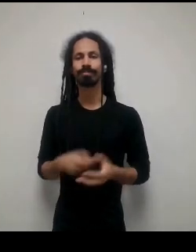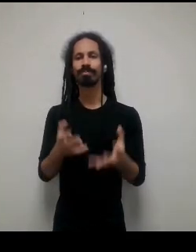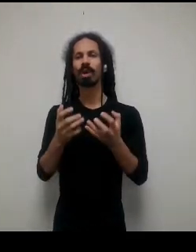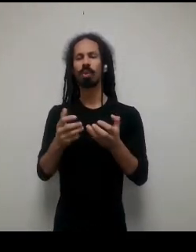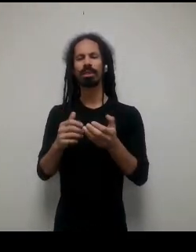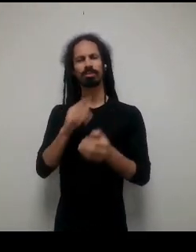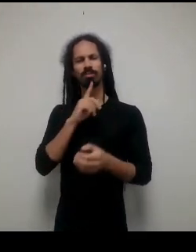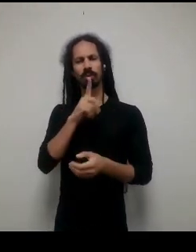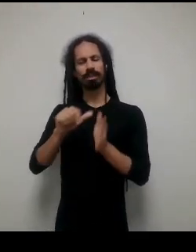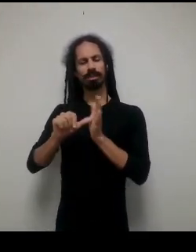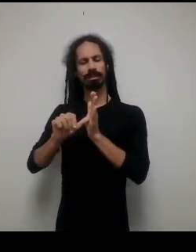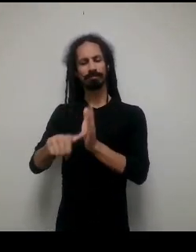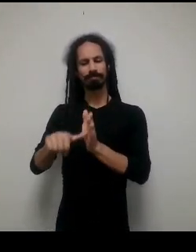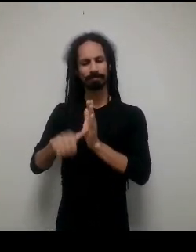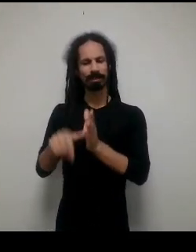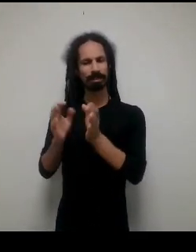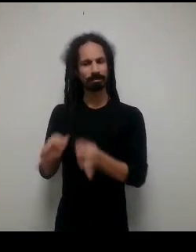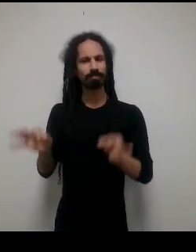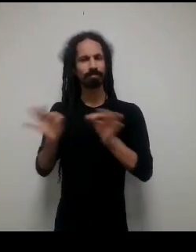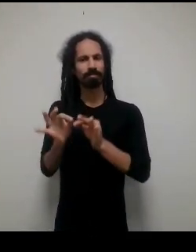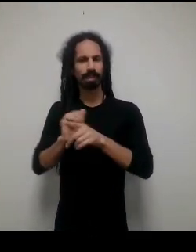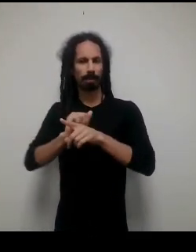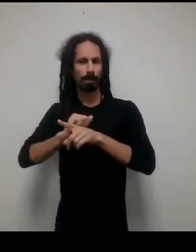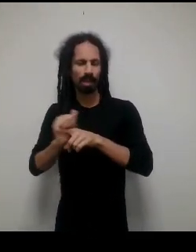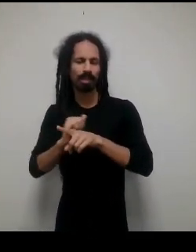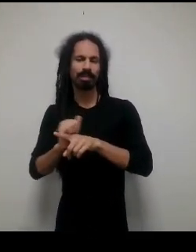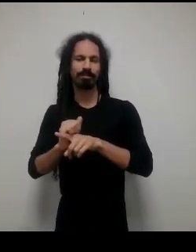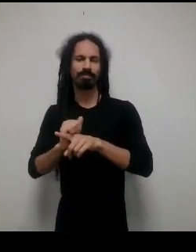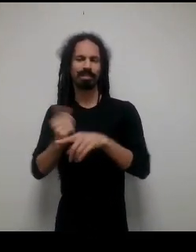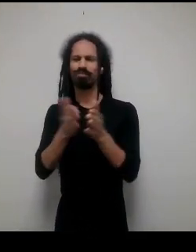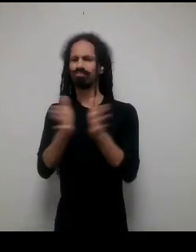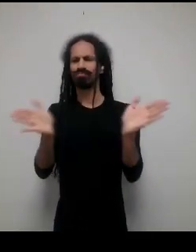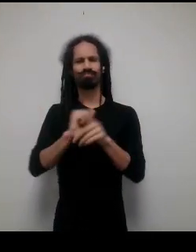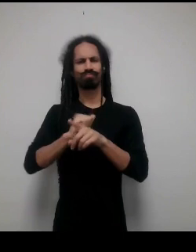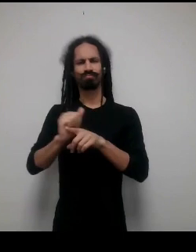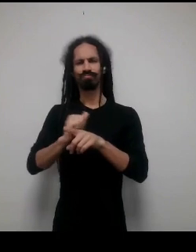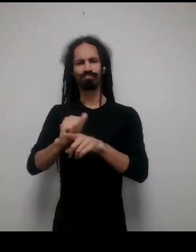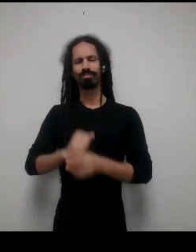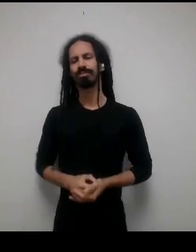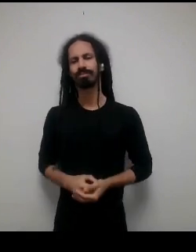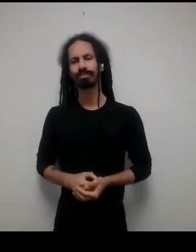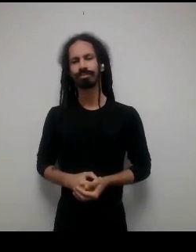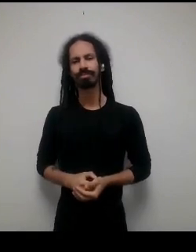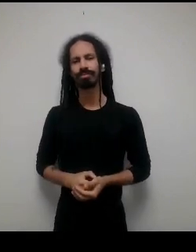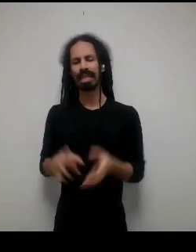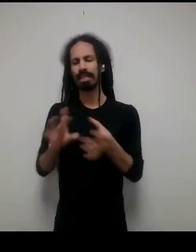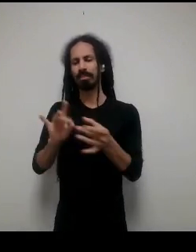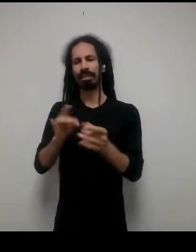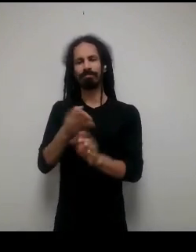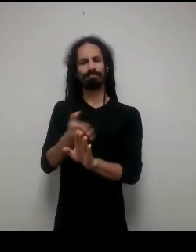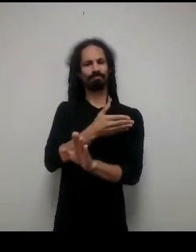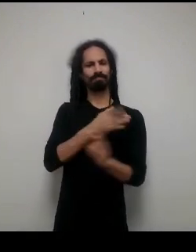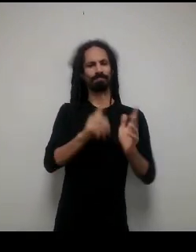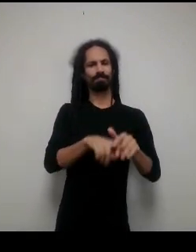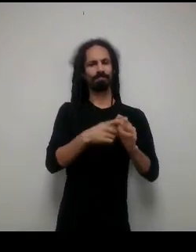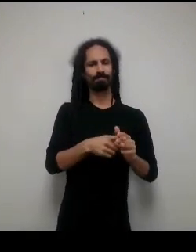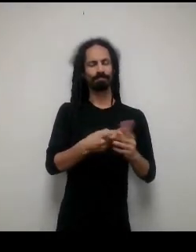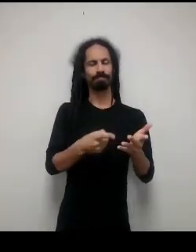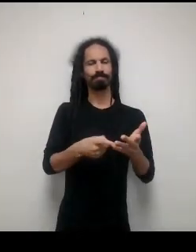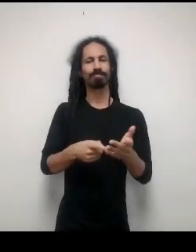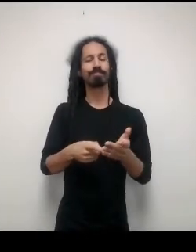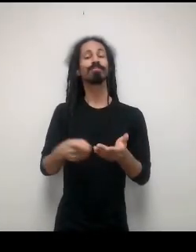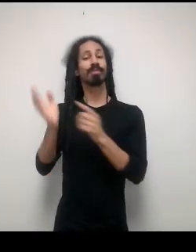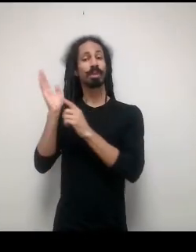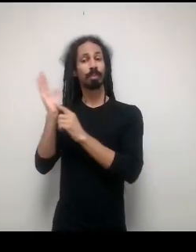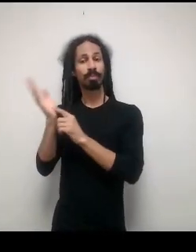the importance, though, of practicing, just practicing in general. As I said earlier at the beginning, giving